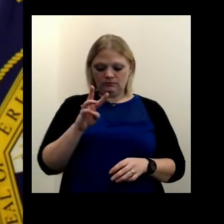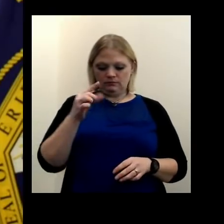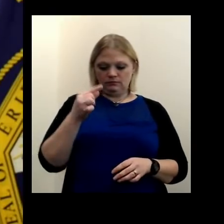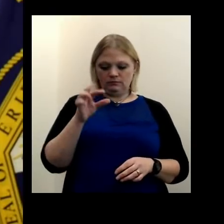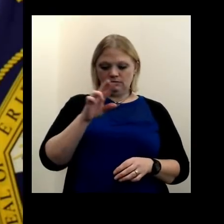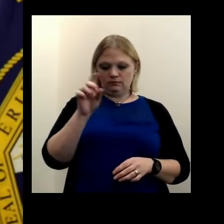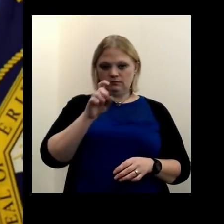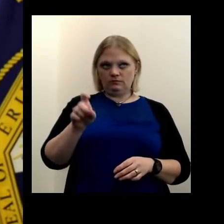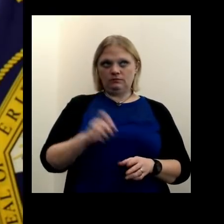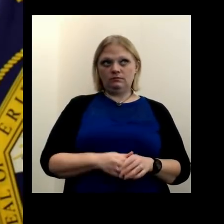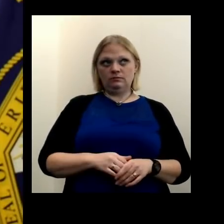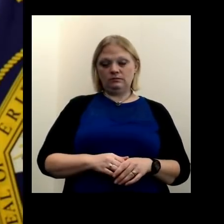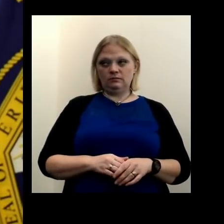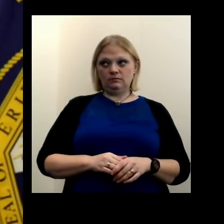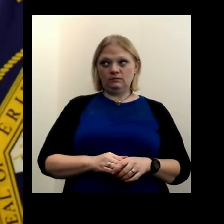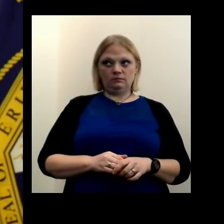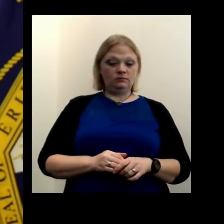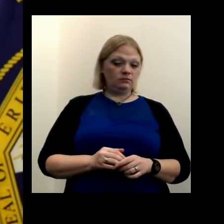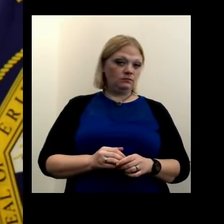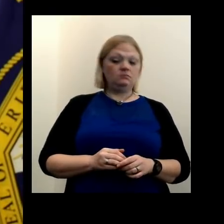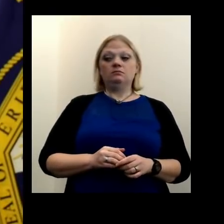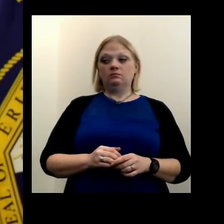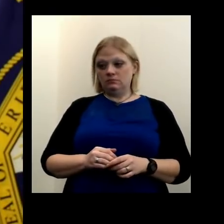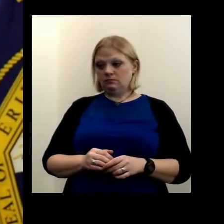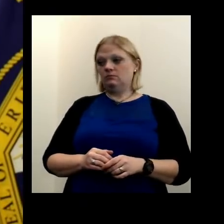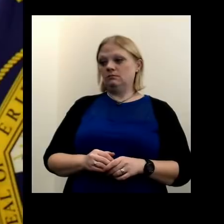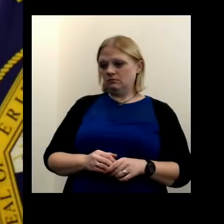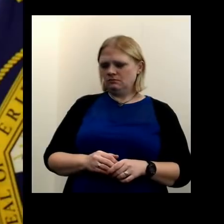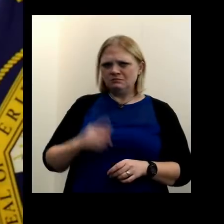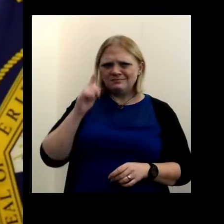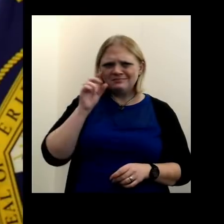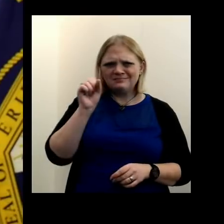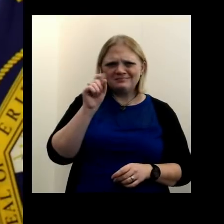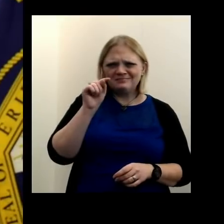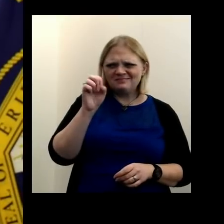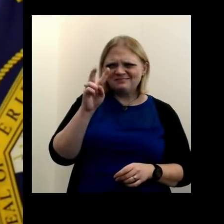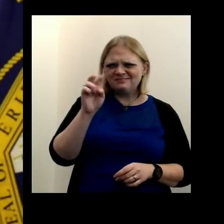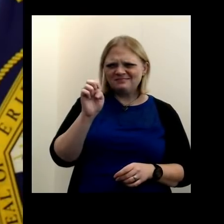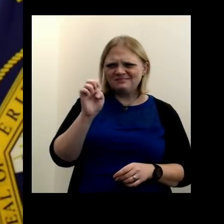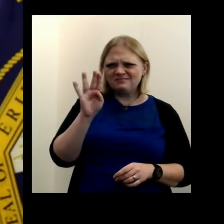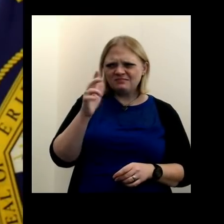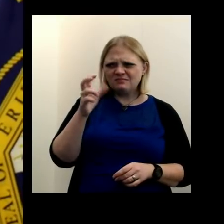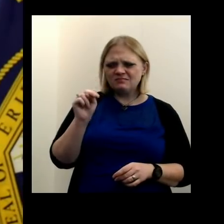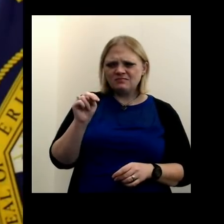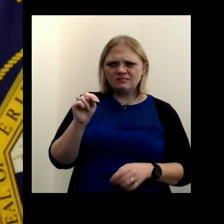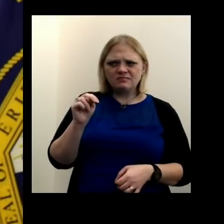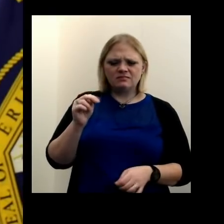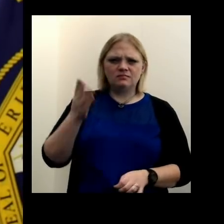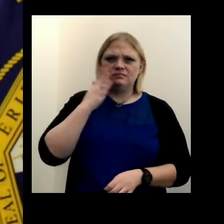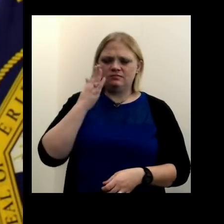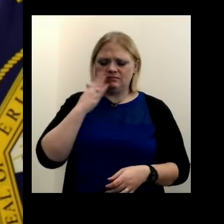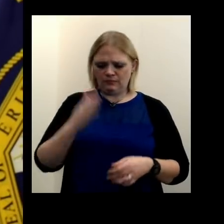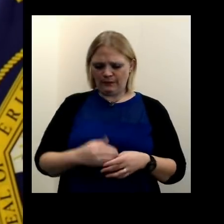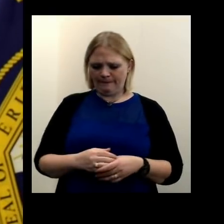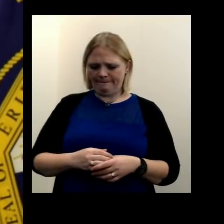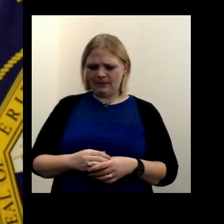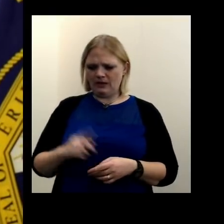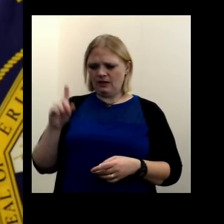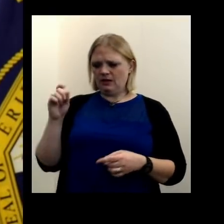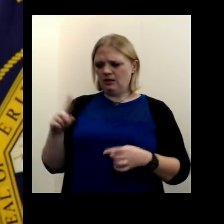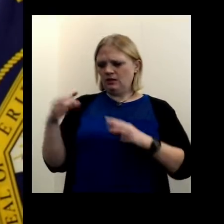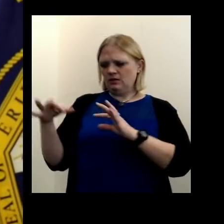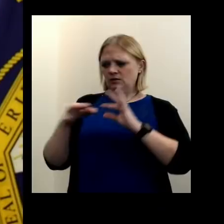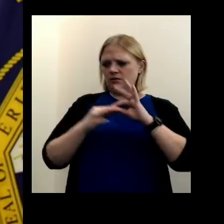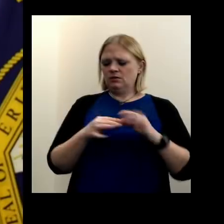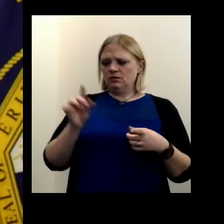WGRZ, Channel 2, is anyone on? Yeah, it's Steve Brown. Thank you, County Executive Dr. Burstein. Question back in regards